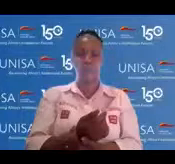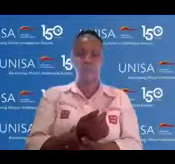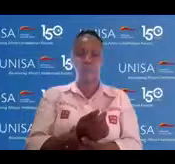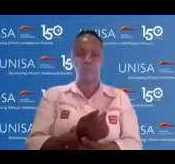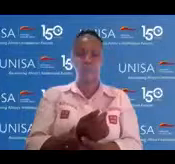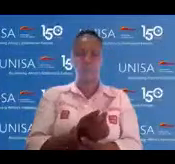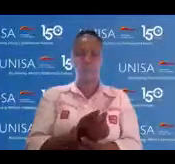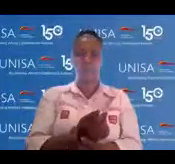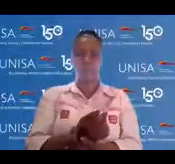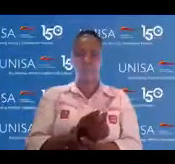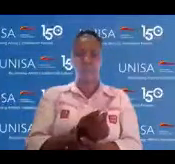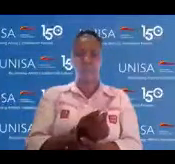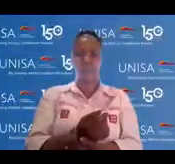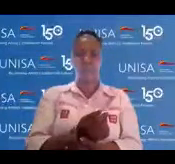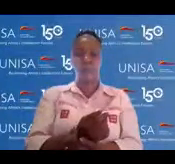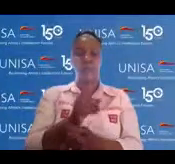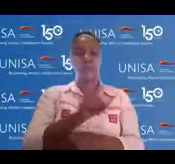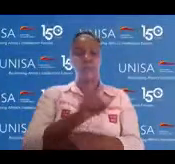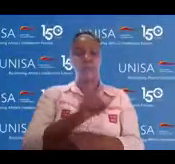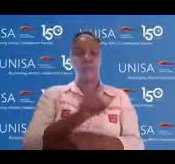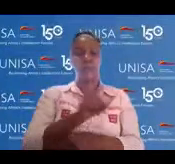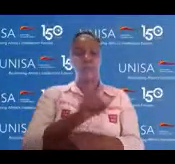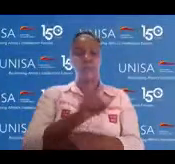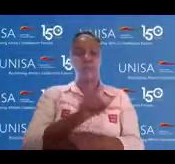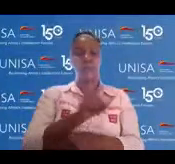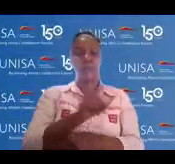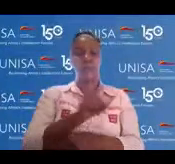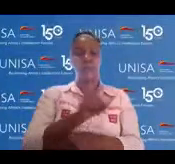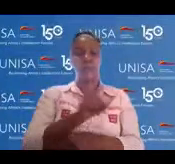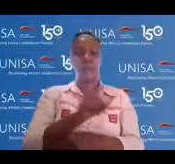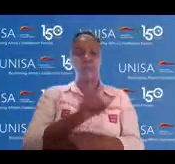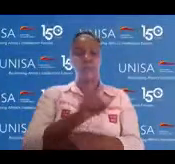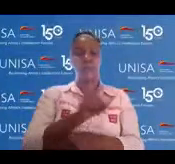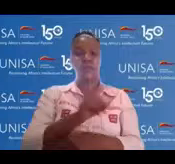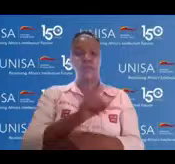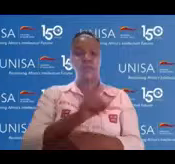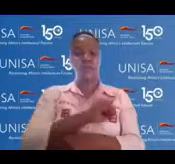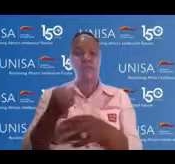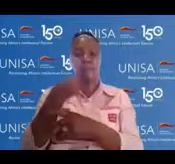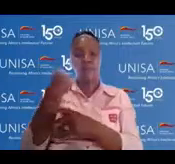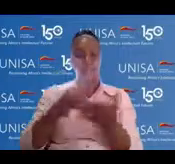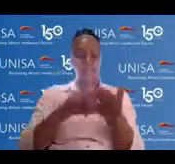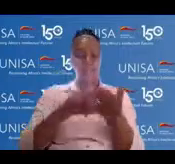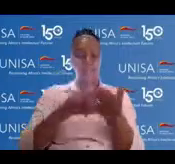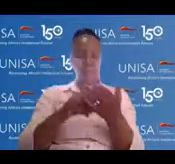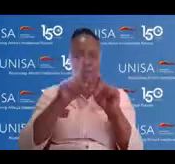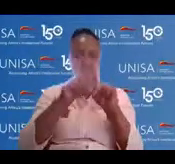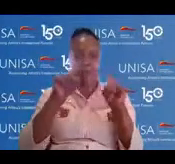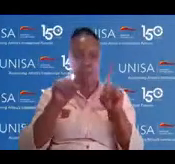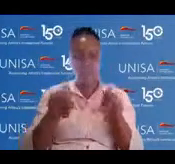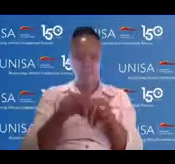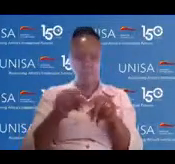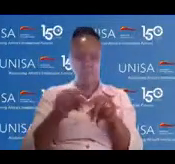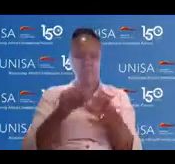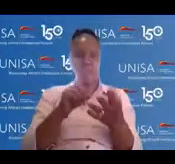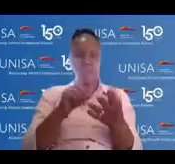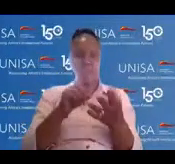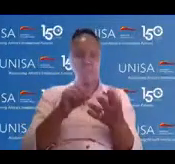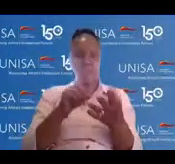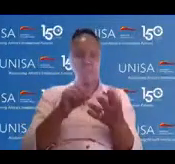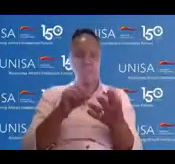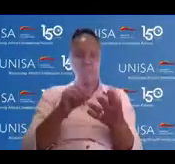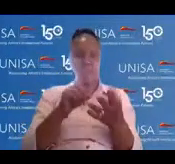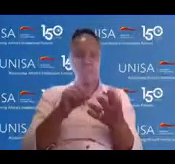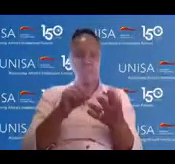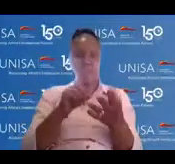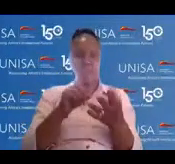is where most people get stuck. So it tells you must first click on the screen and then click share. But let's have a look. So if I go share